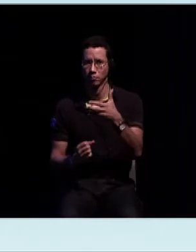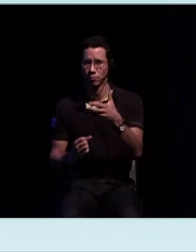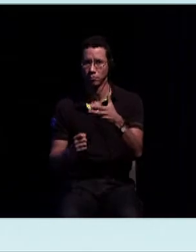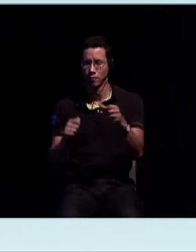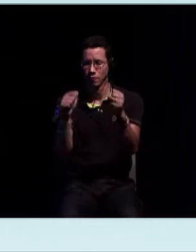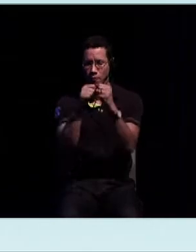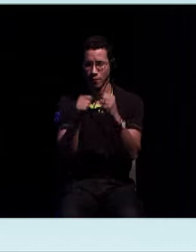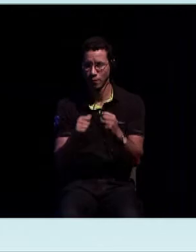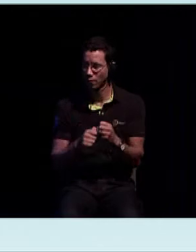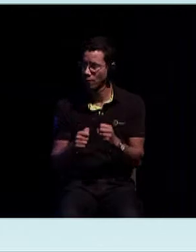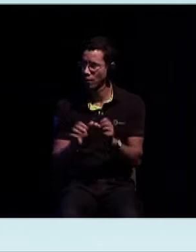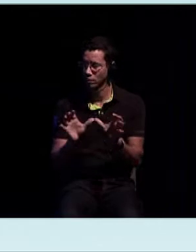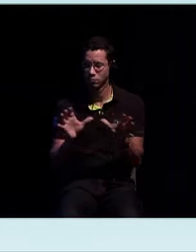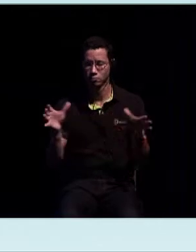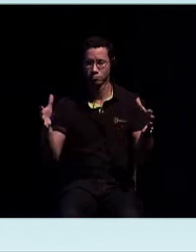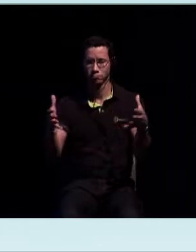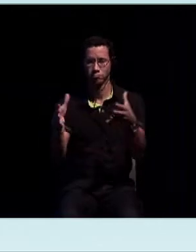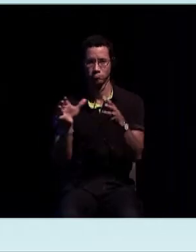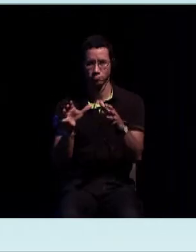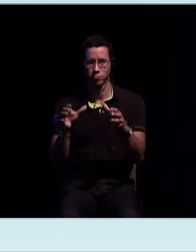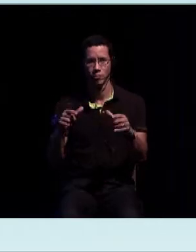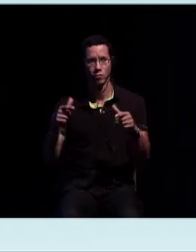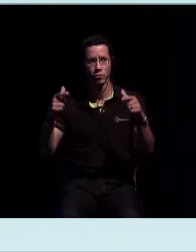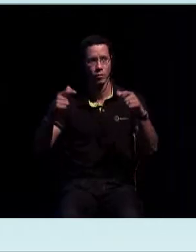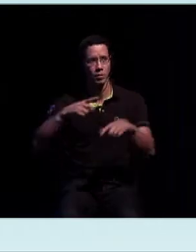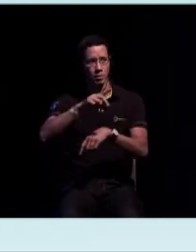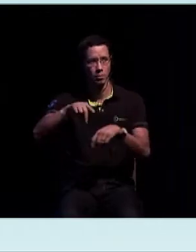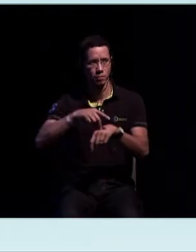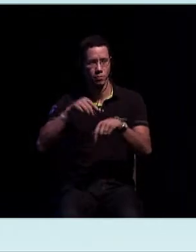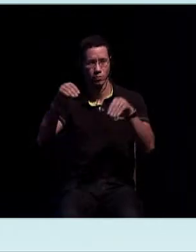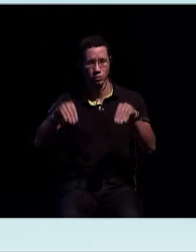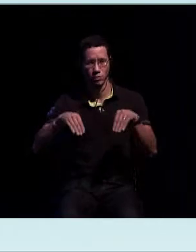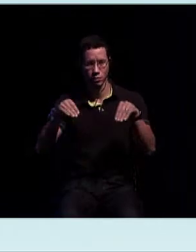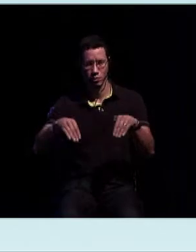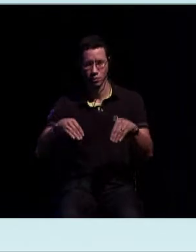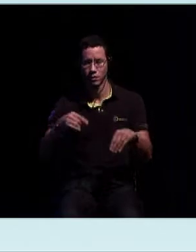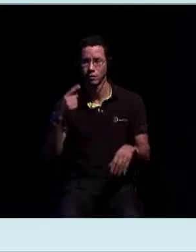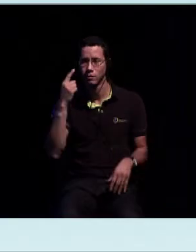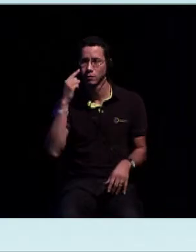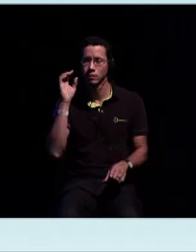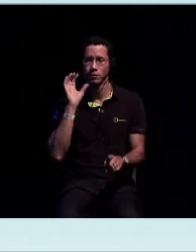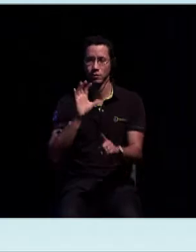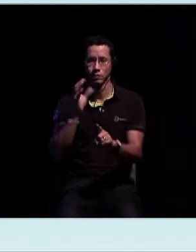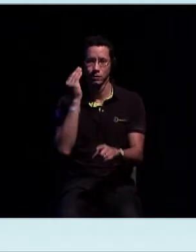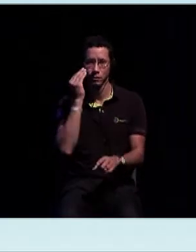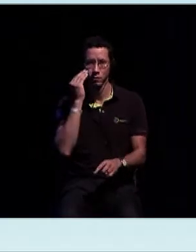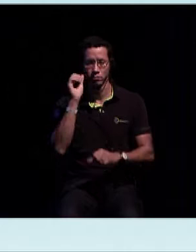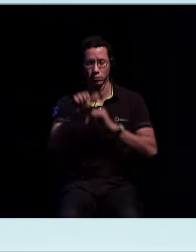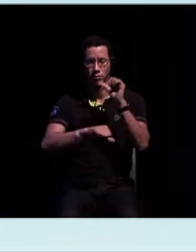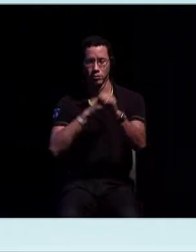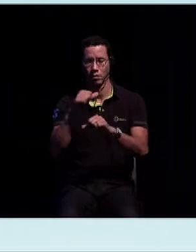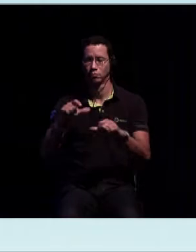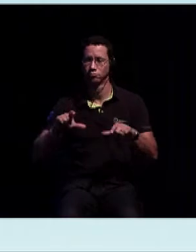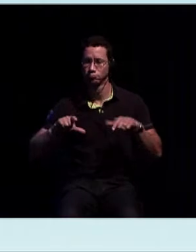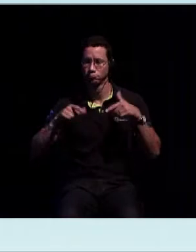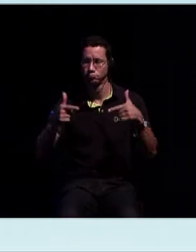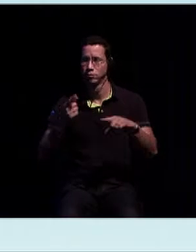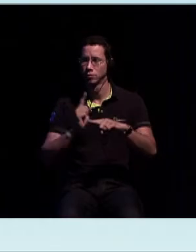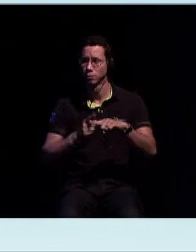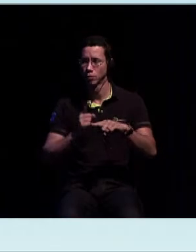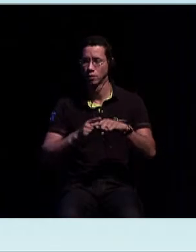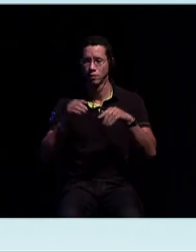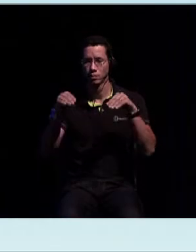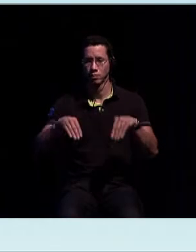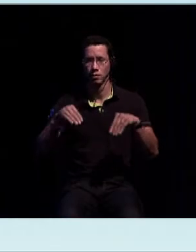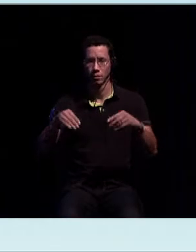in Australia, to change the attitudes, because unfortunately Australia has not reconciled the tensions that it